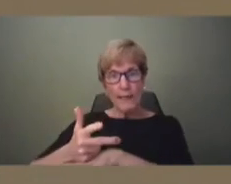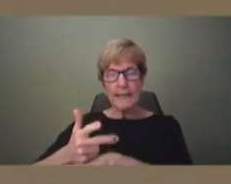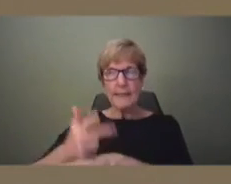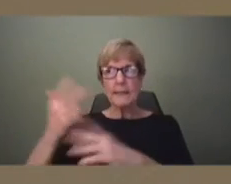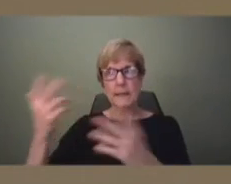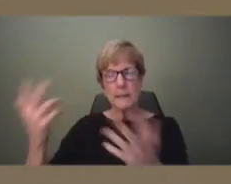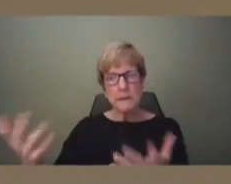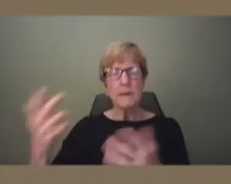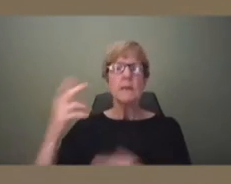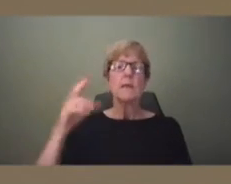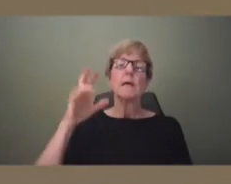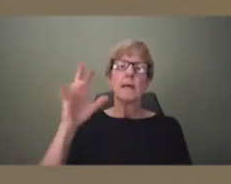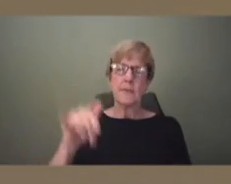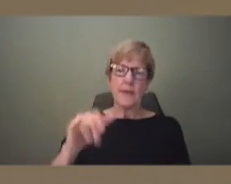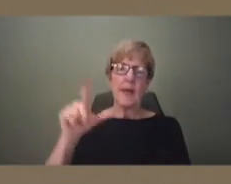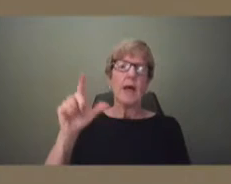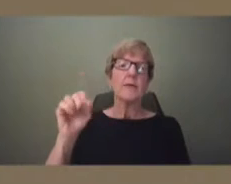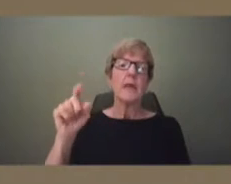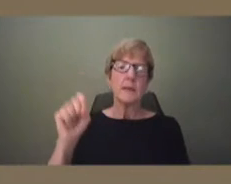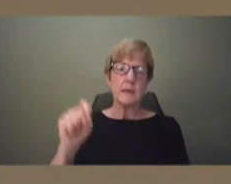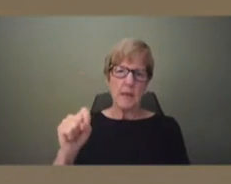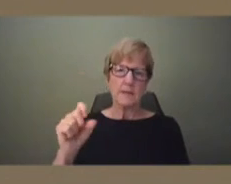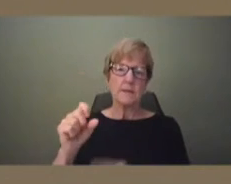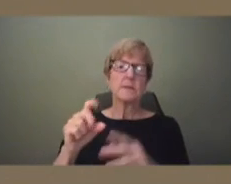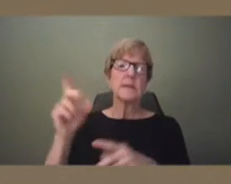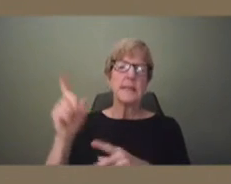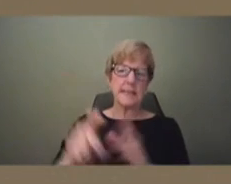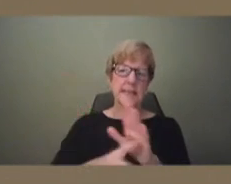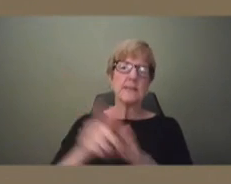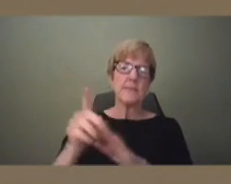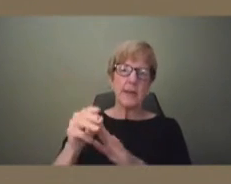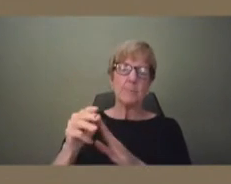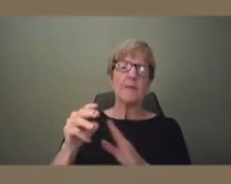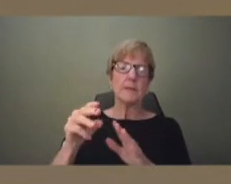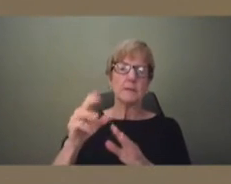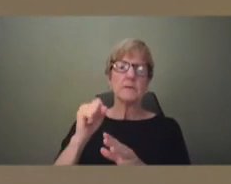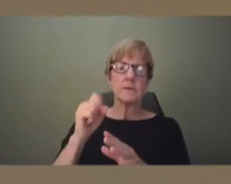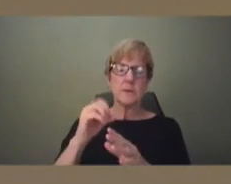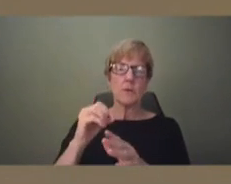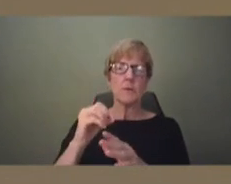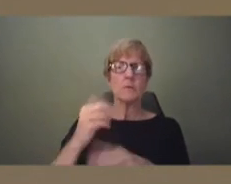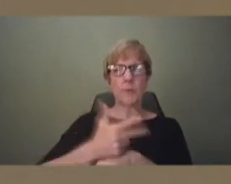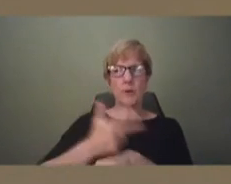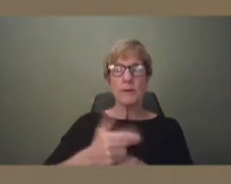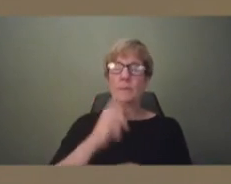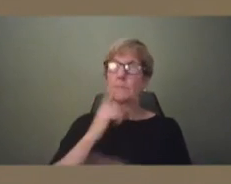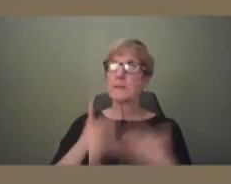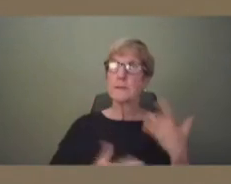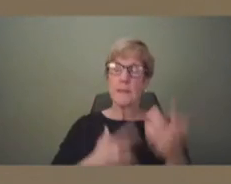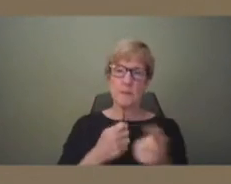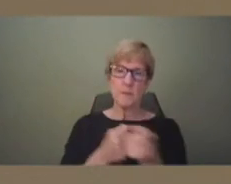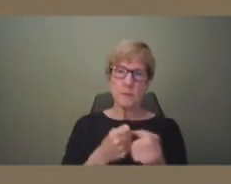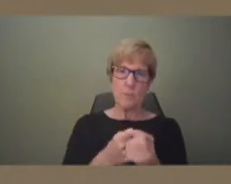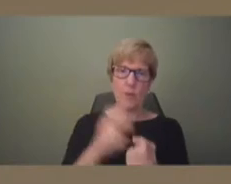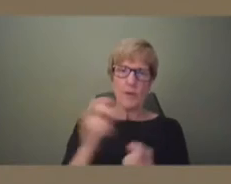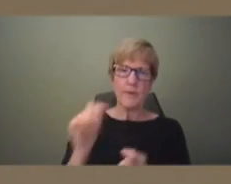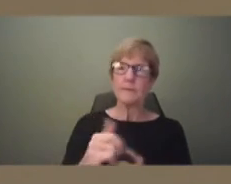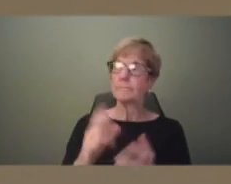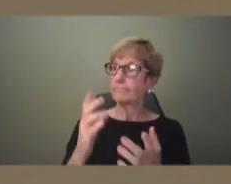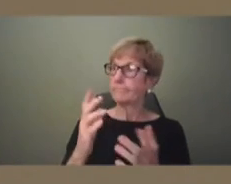really need uh development as well as parking so I'm very excited to support this and willing to learn